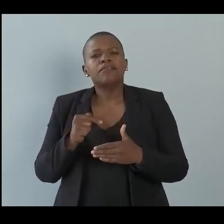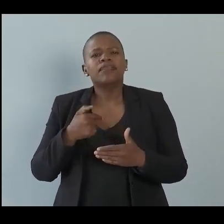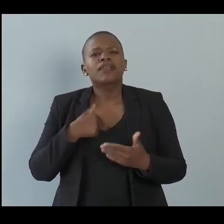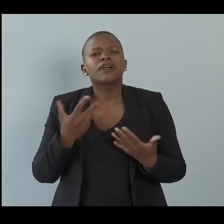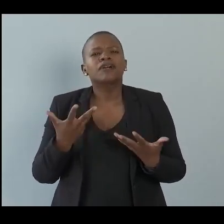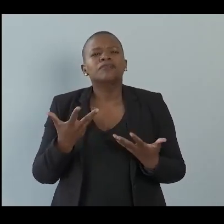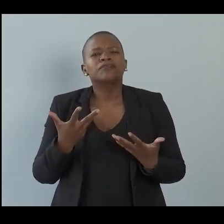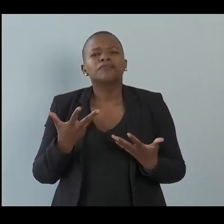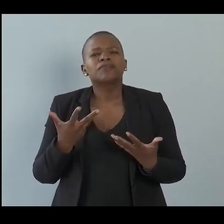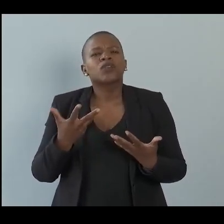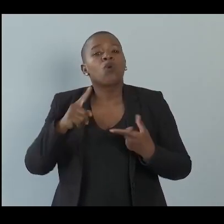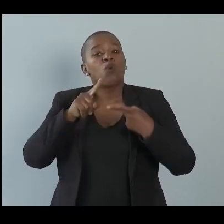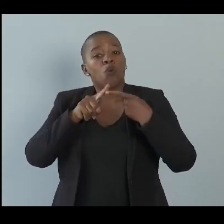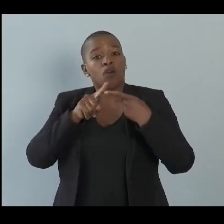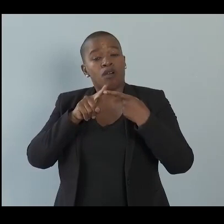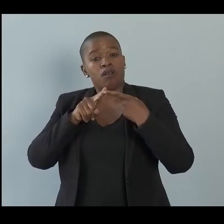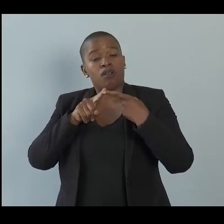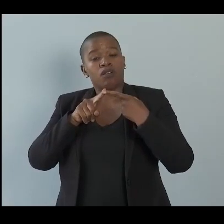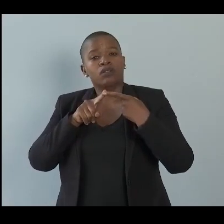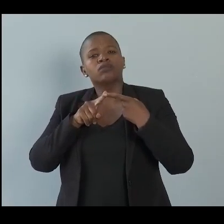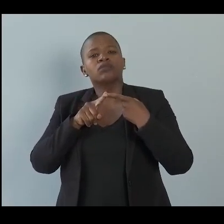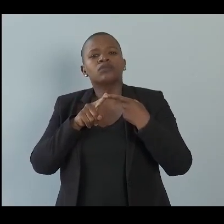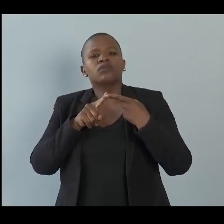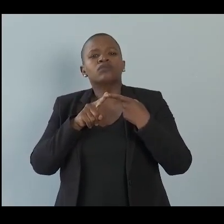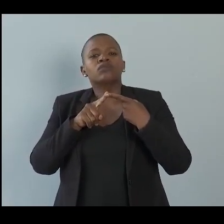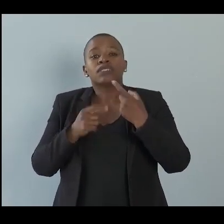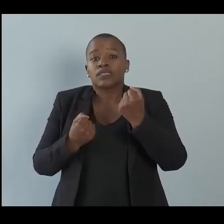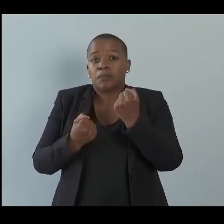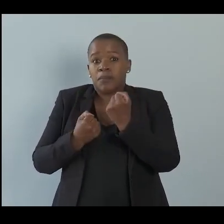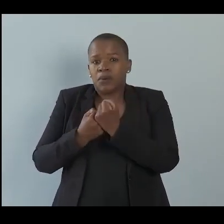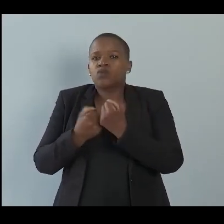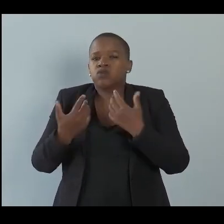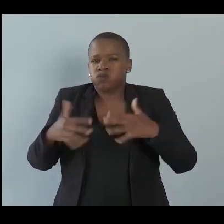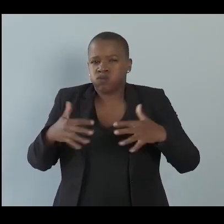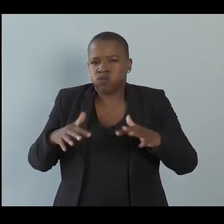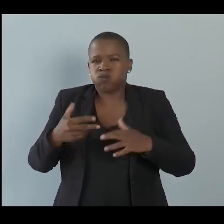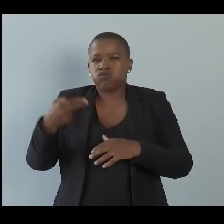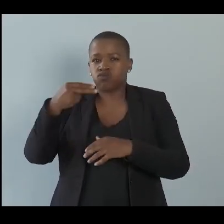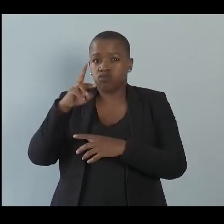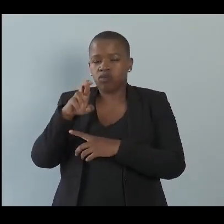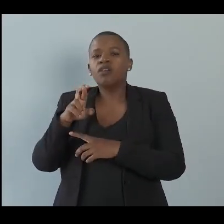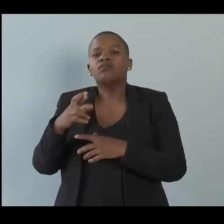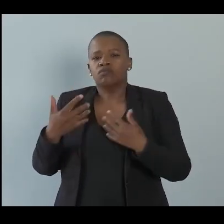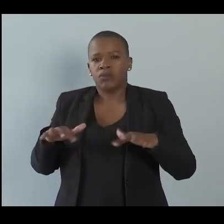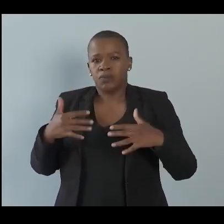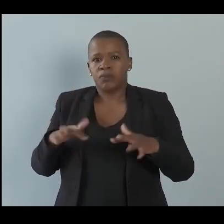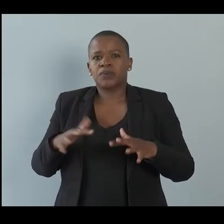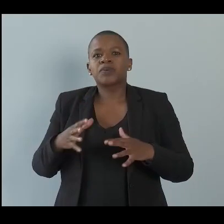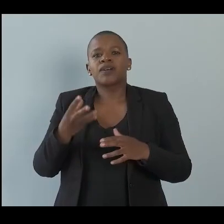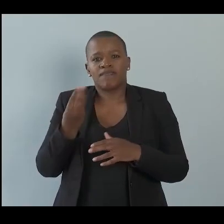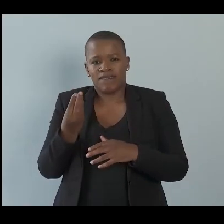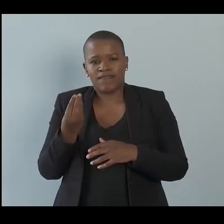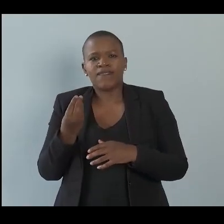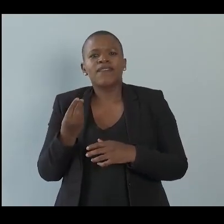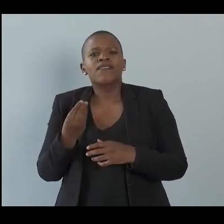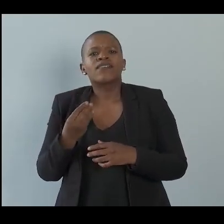areas. I mean, one, we looked quite hard at our support costs, particularly in legal and HR, and we did some cost reduction there. I mean, you heard me reference extensively